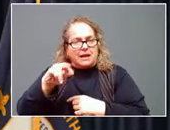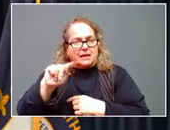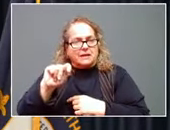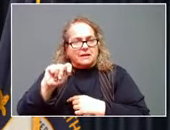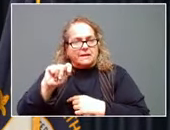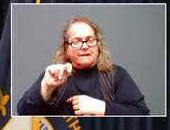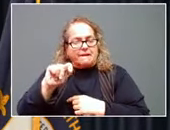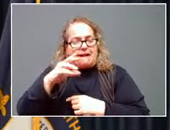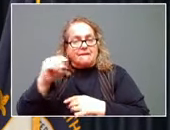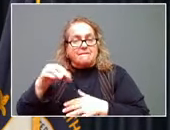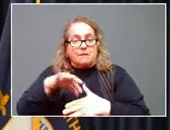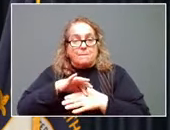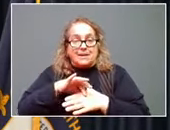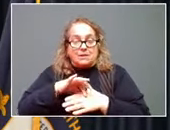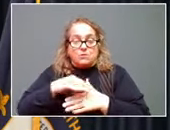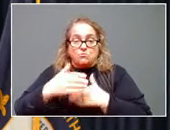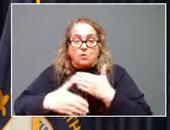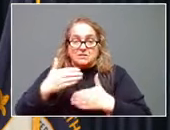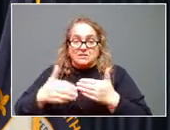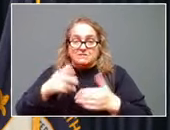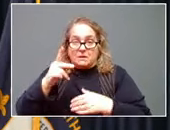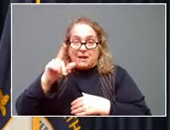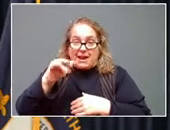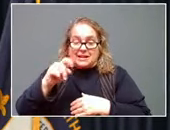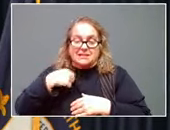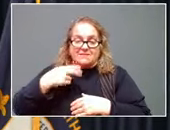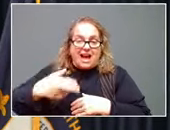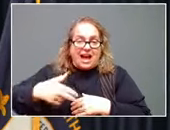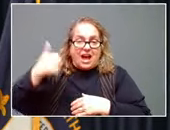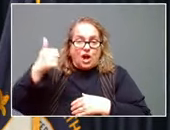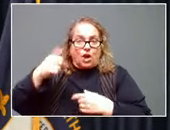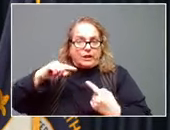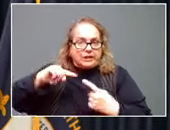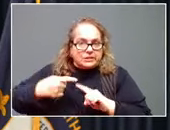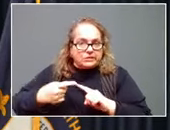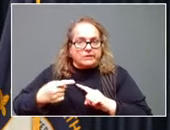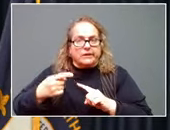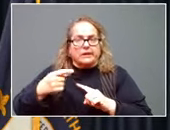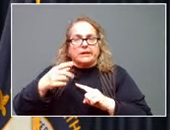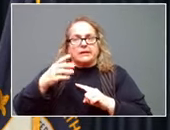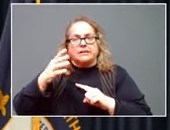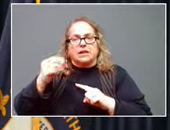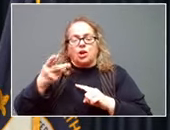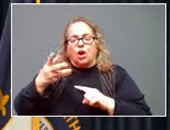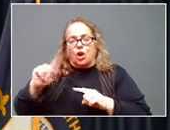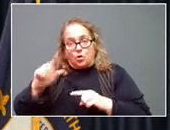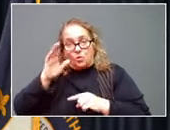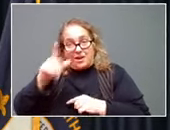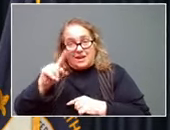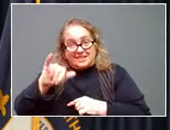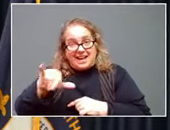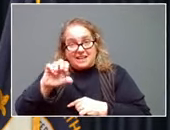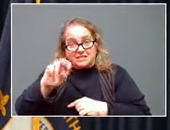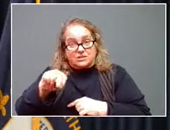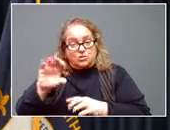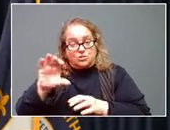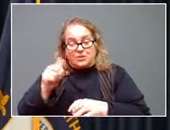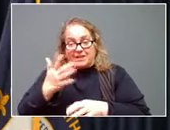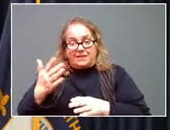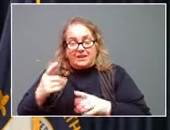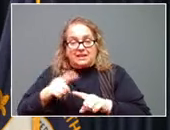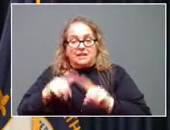plants have high rates of injuries and fatalities. What will Tyson do, or will Tyson do anything differently at this new plant to ensure